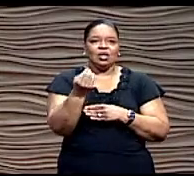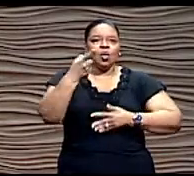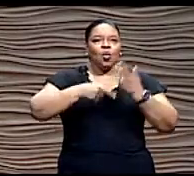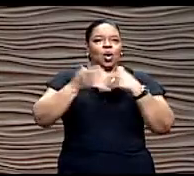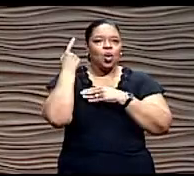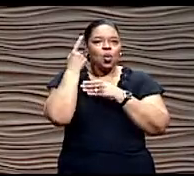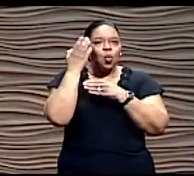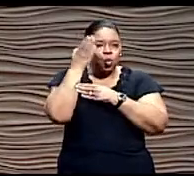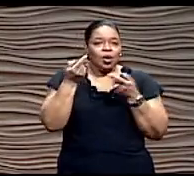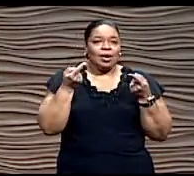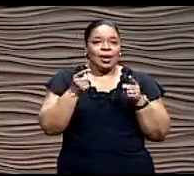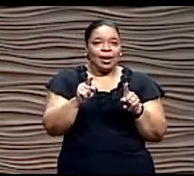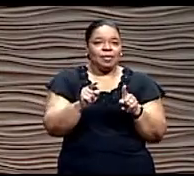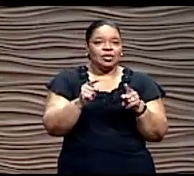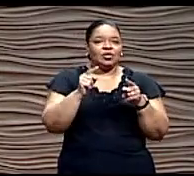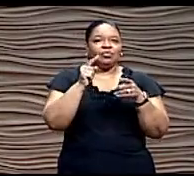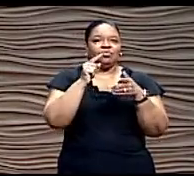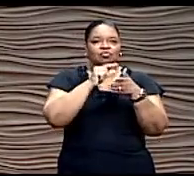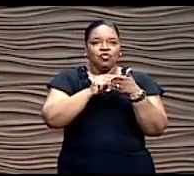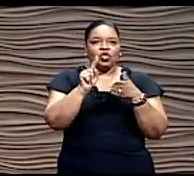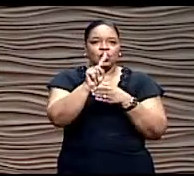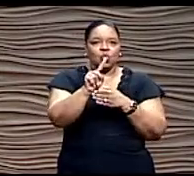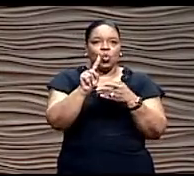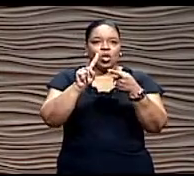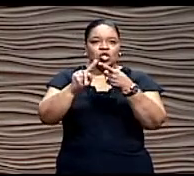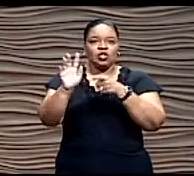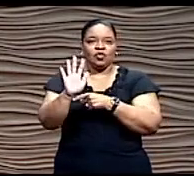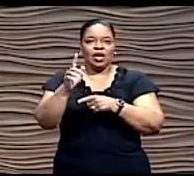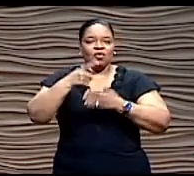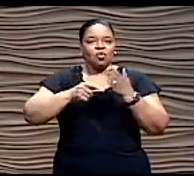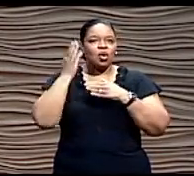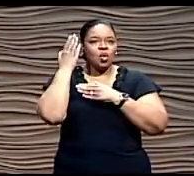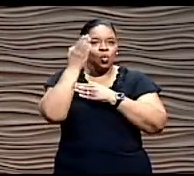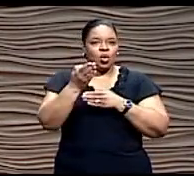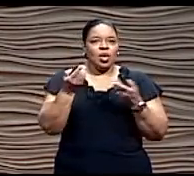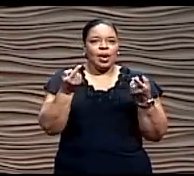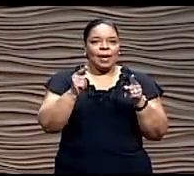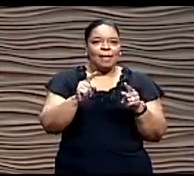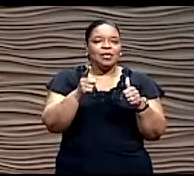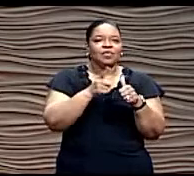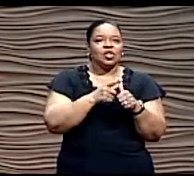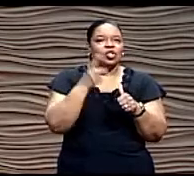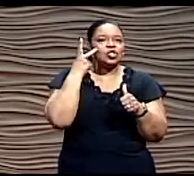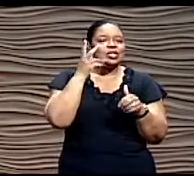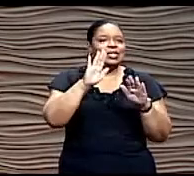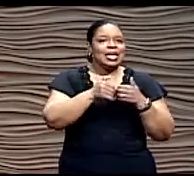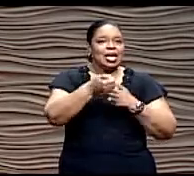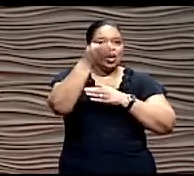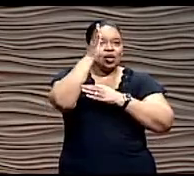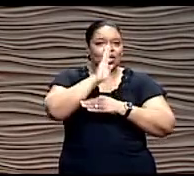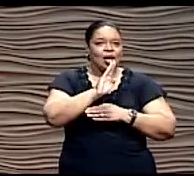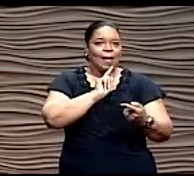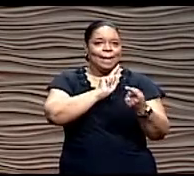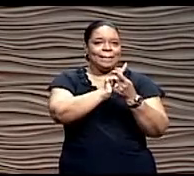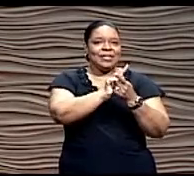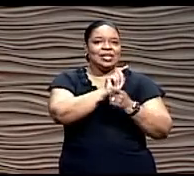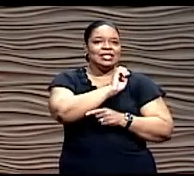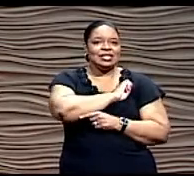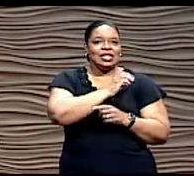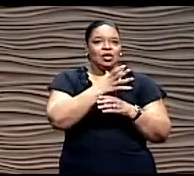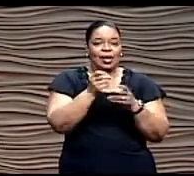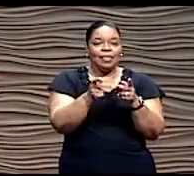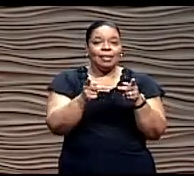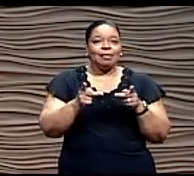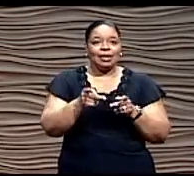Well, verses 1 through 5 of what's going to happen first is that you see how God meets Ezekiel and